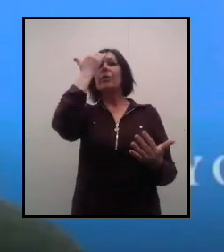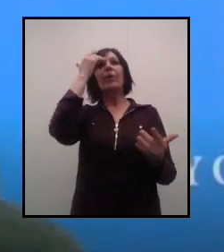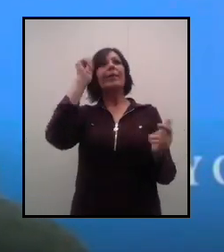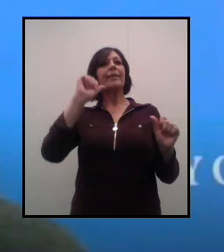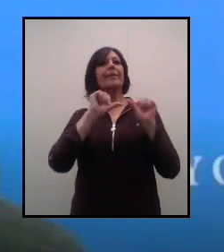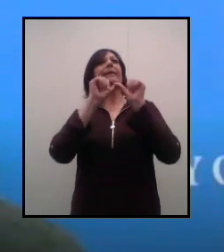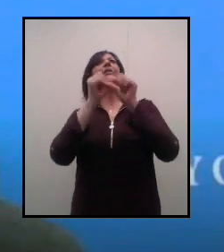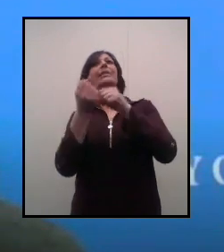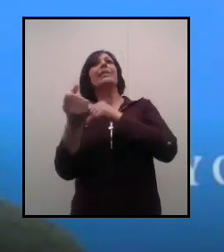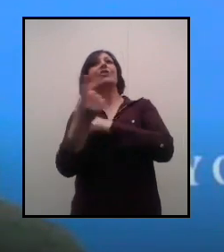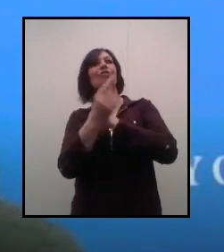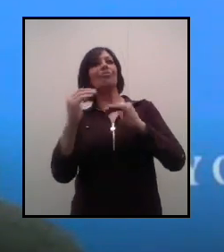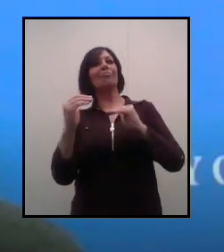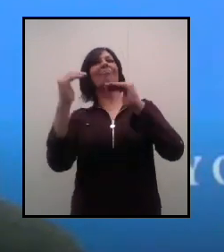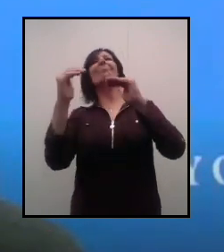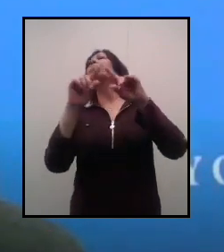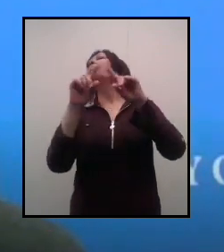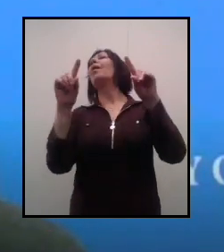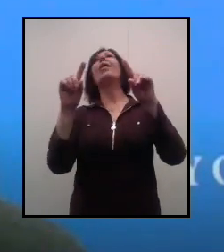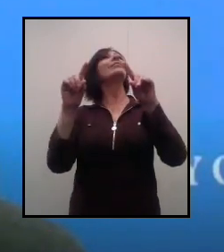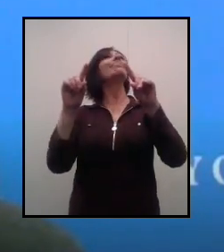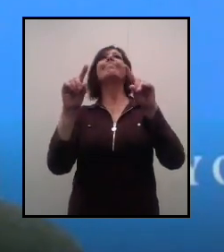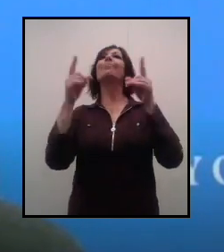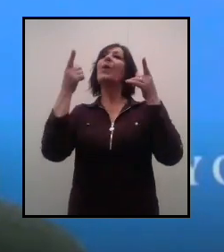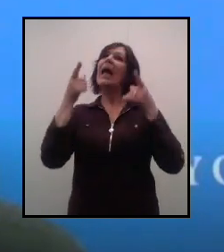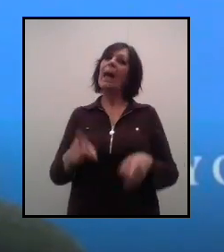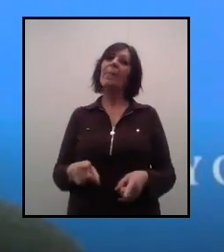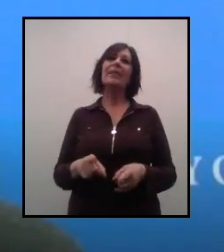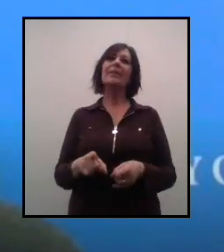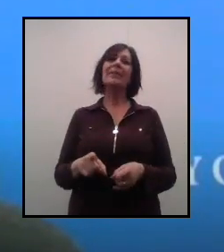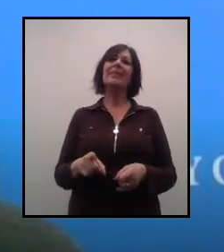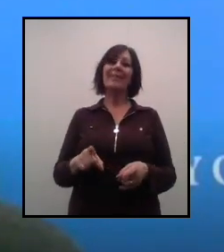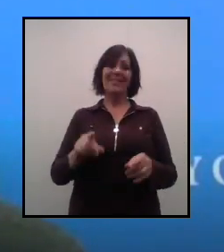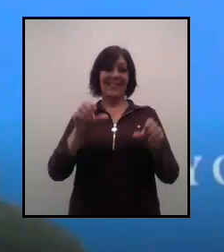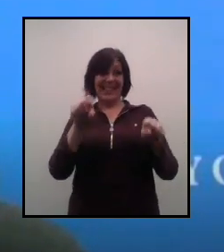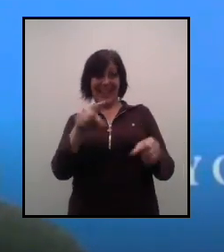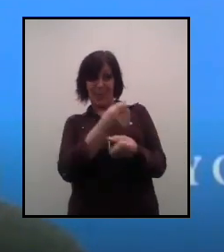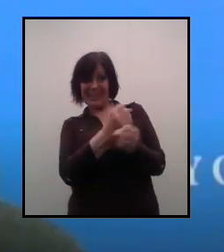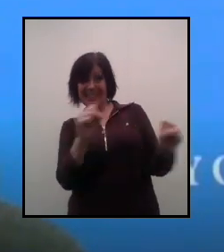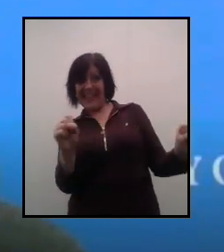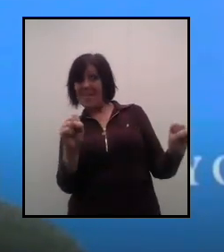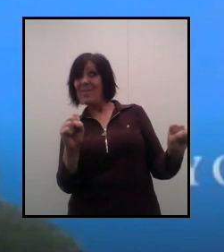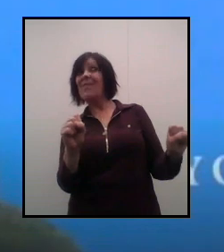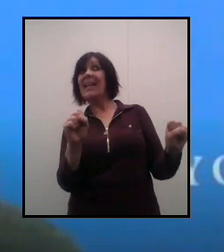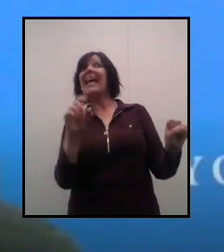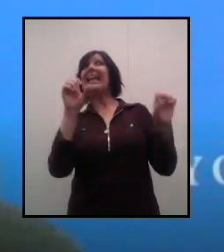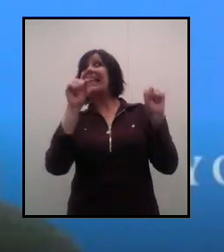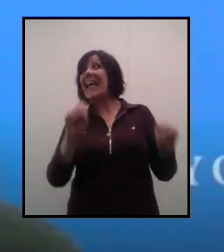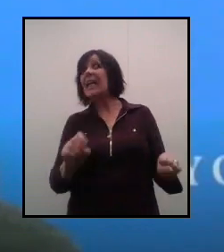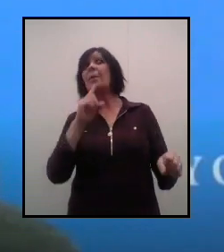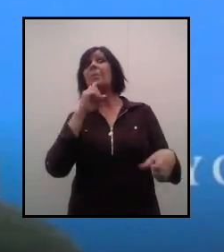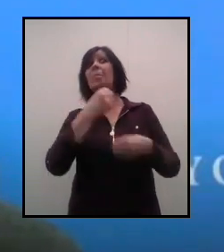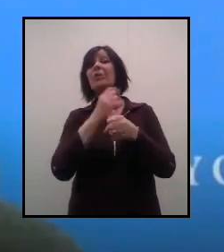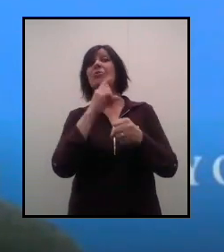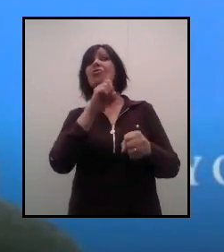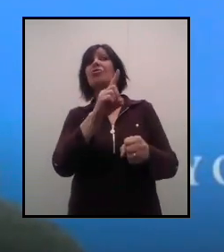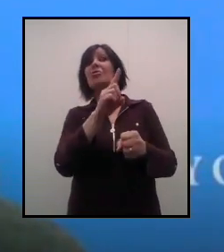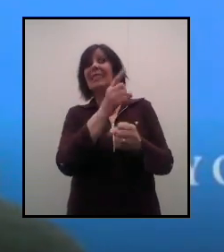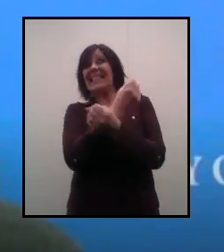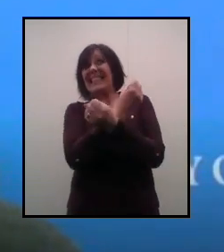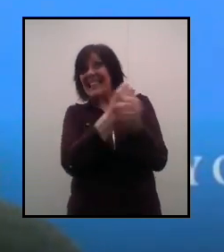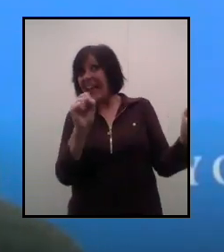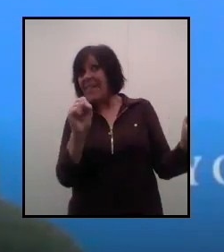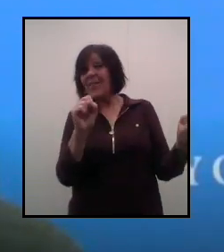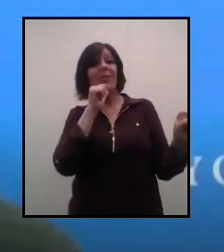on. But I think it came down to a situation of, can you safely ensure that if the students go back to school, they're not going to transmit